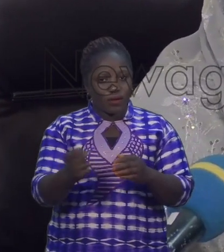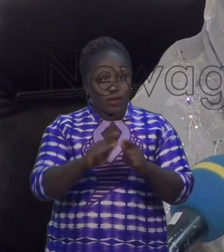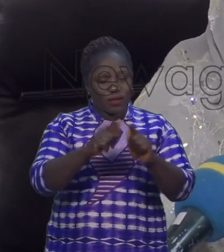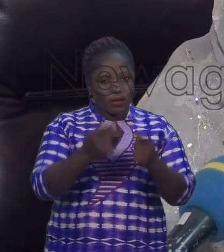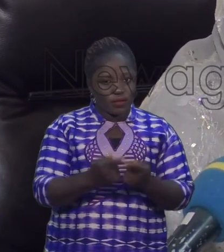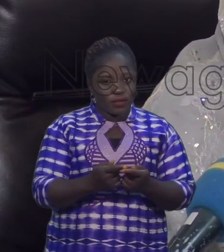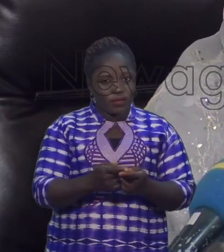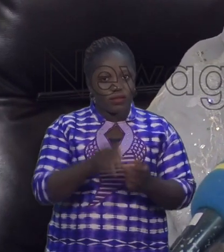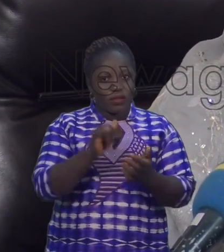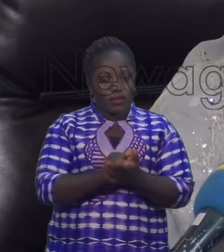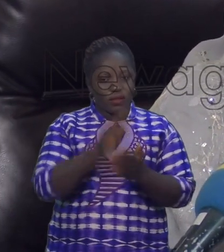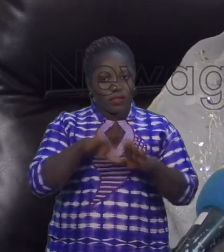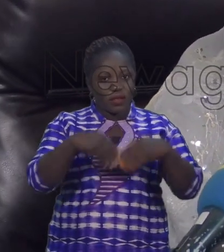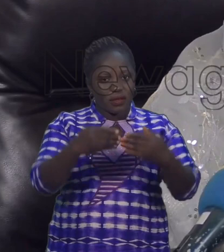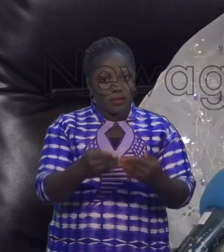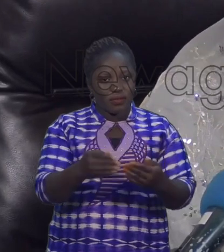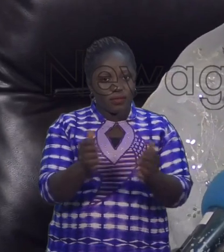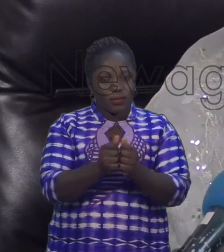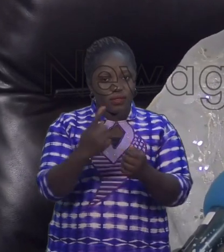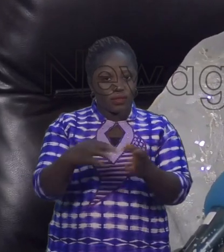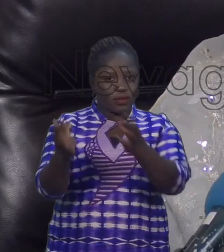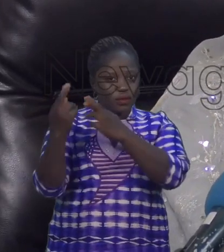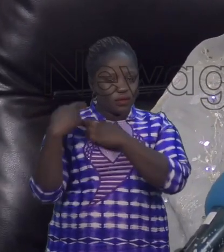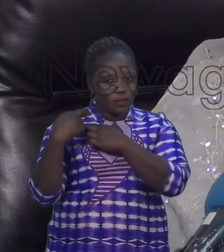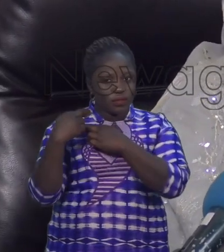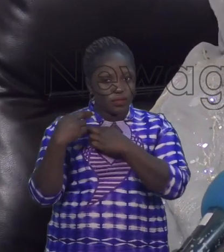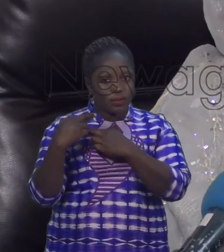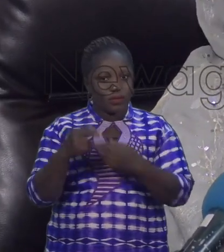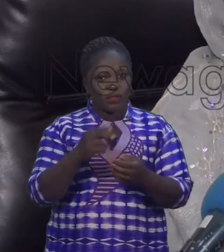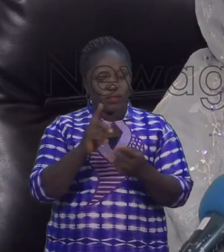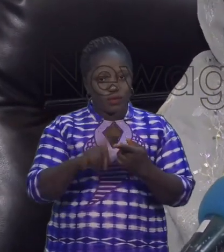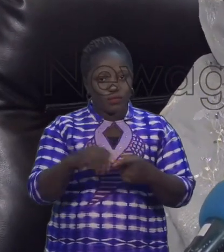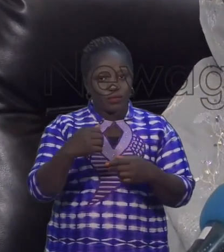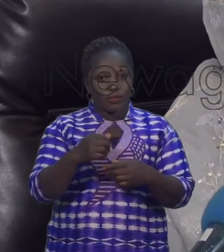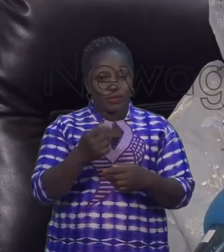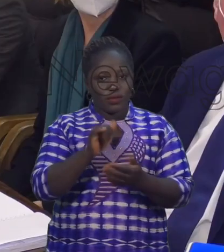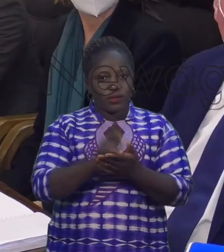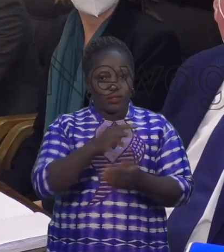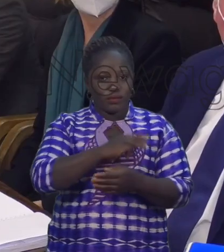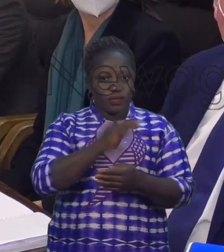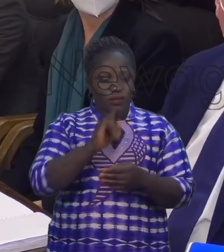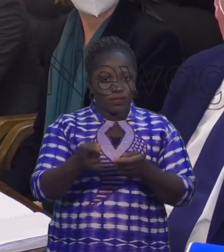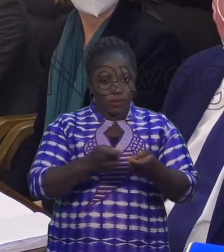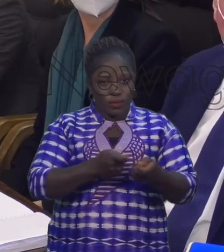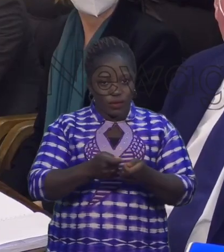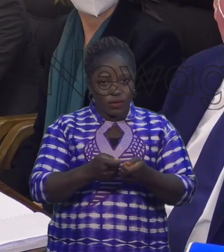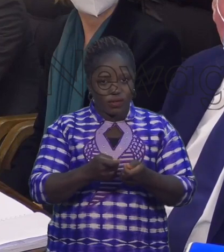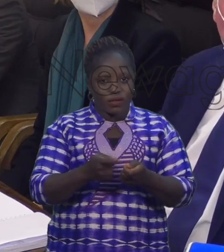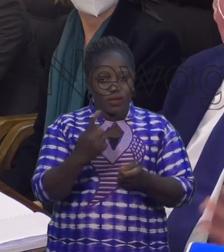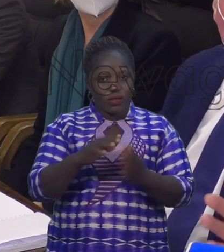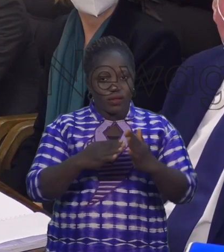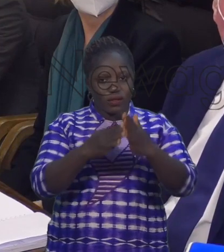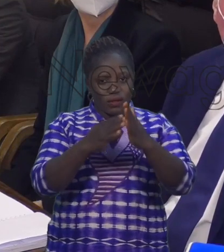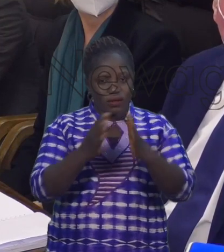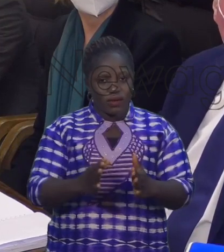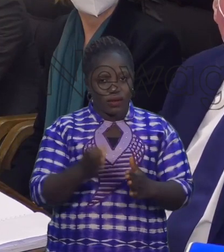agencies that are saddled with that responsibility, which my ministry is coordinating. Speaking earlier,